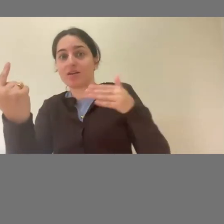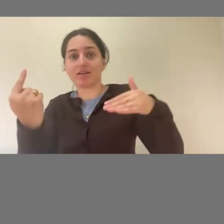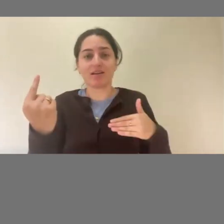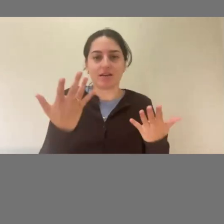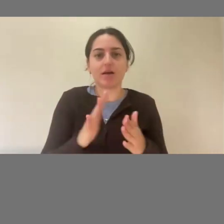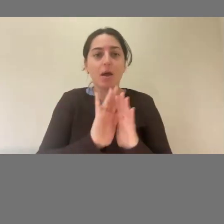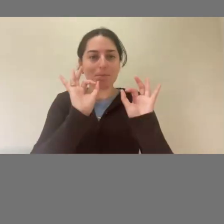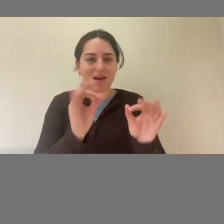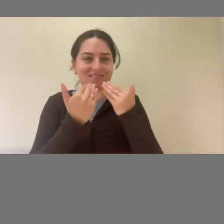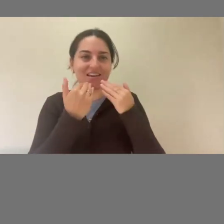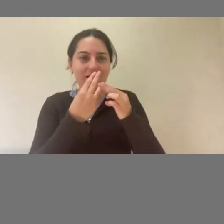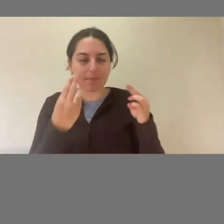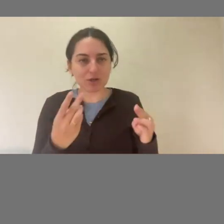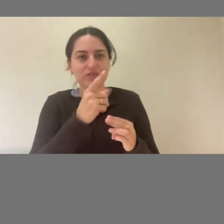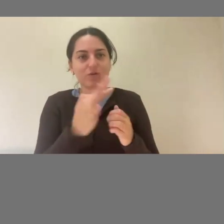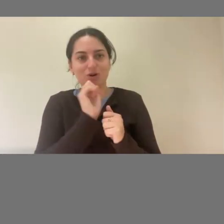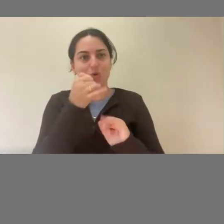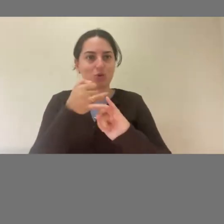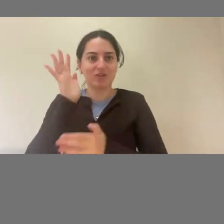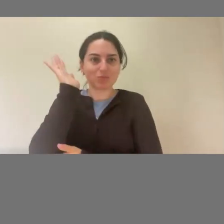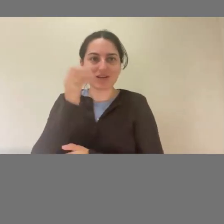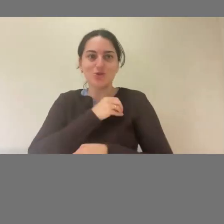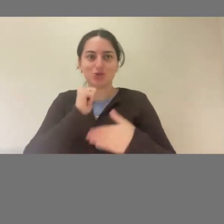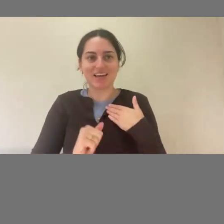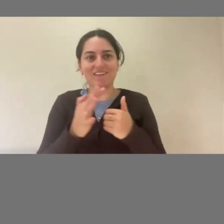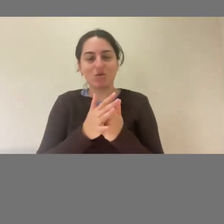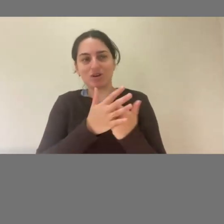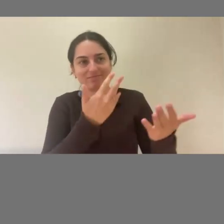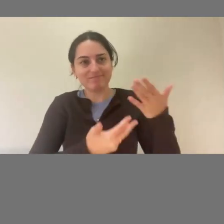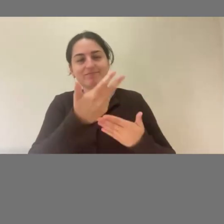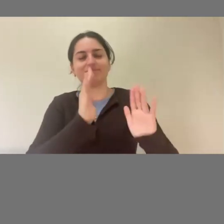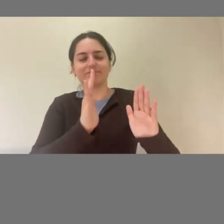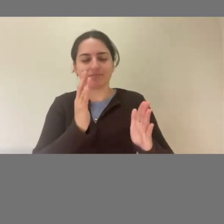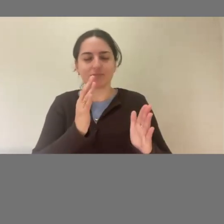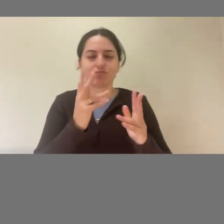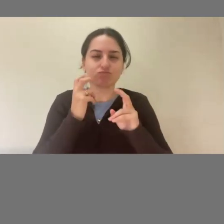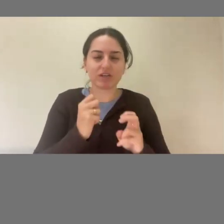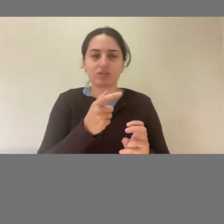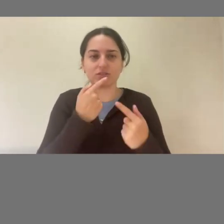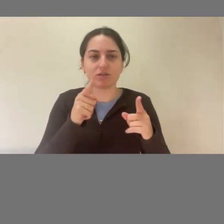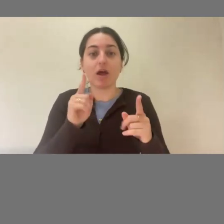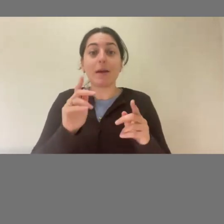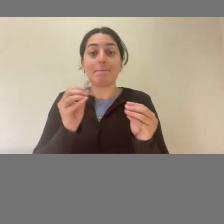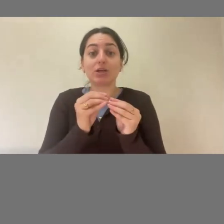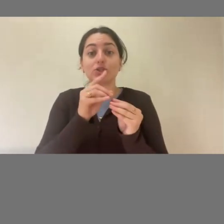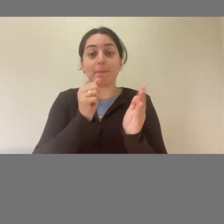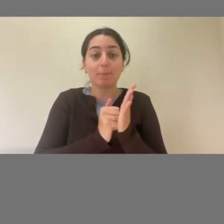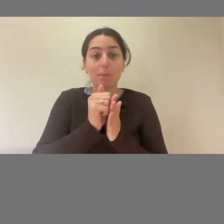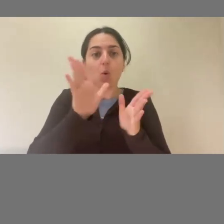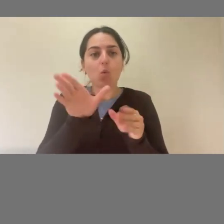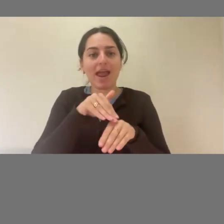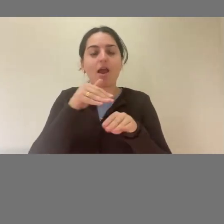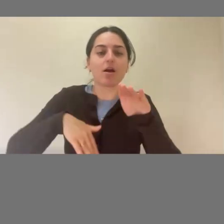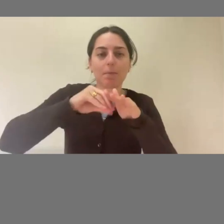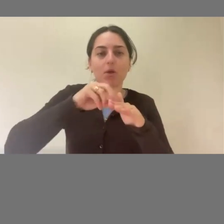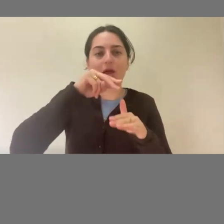Thank you so much for to our presenters today for the presentations. As I've mentioned already, the publications are now on the NDA website. So if you